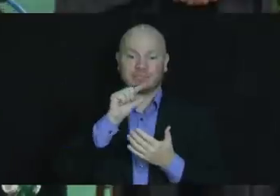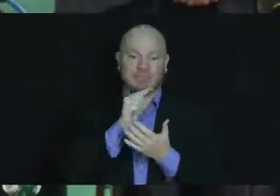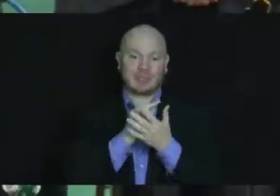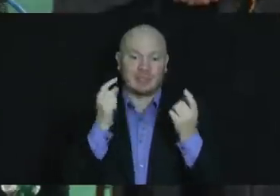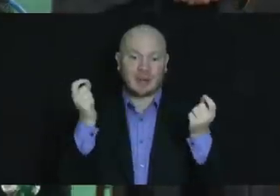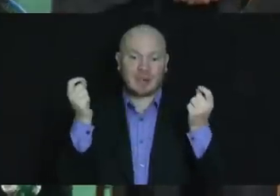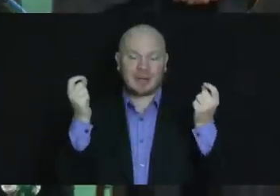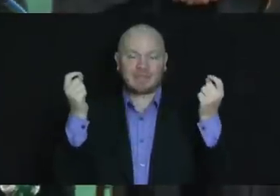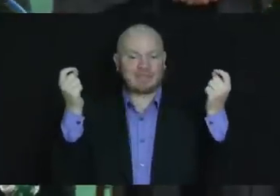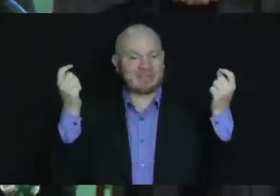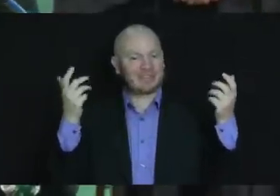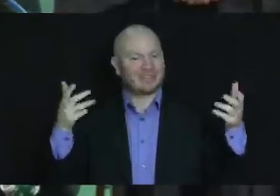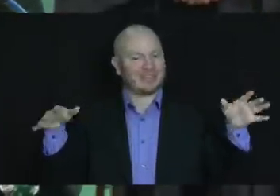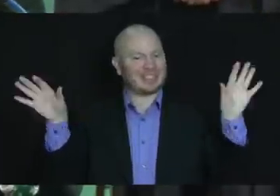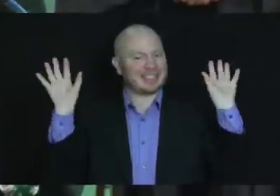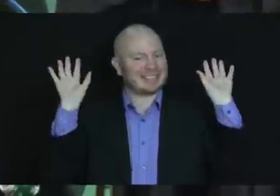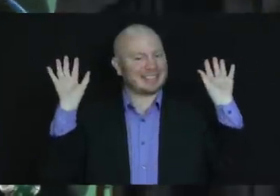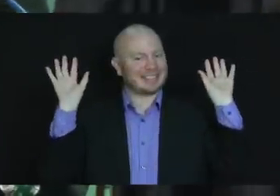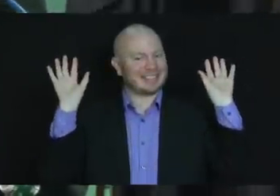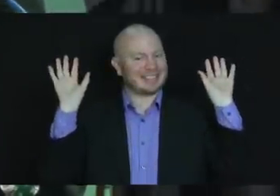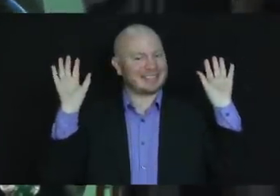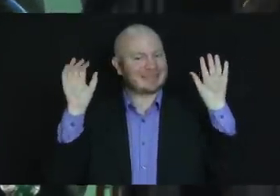Florida.